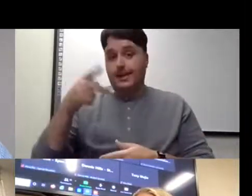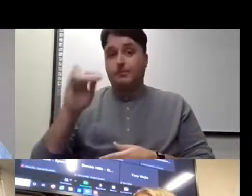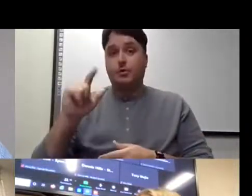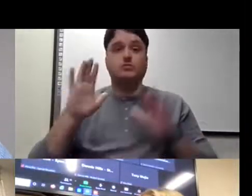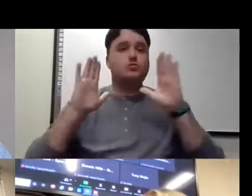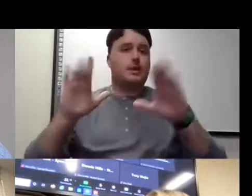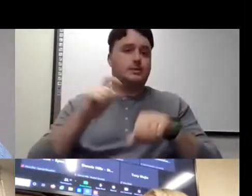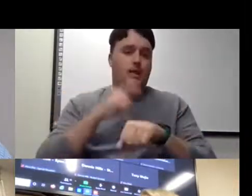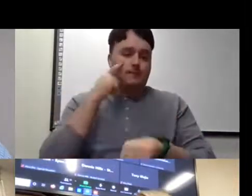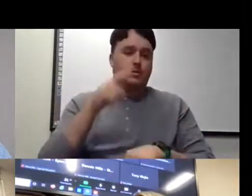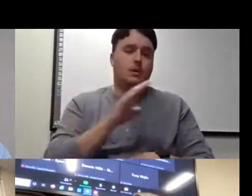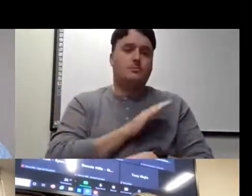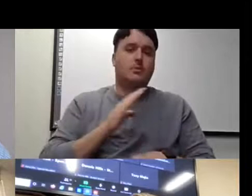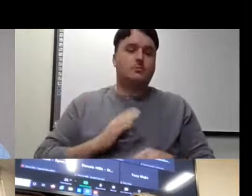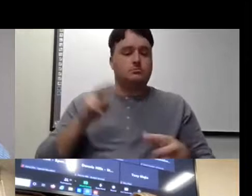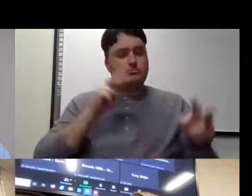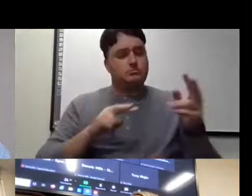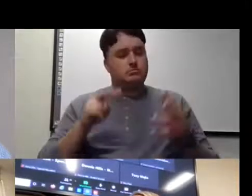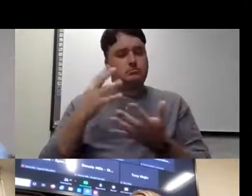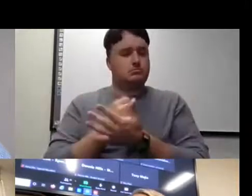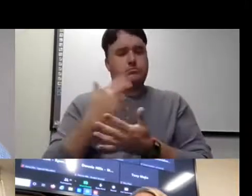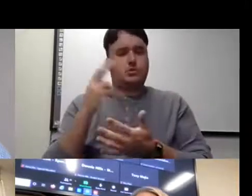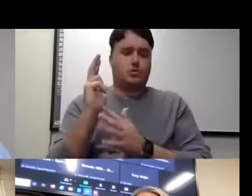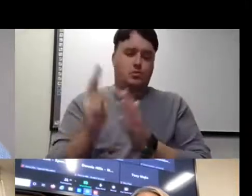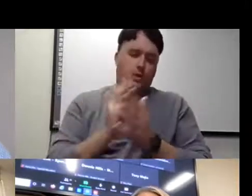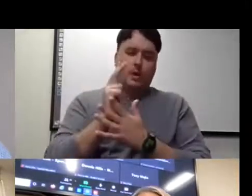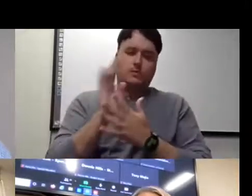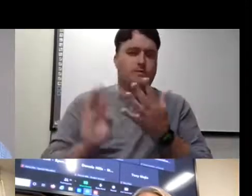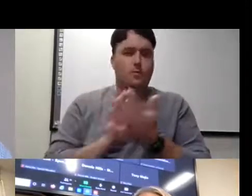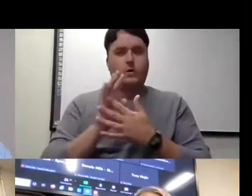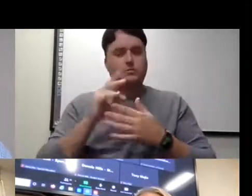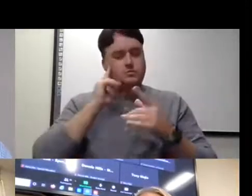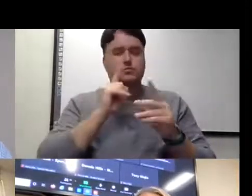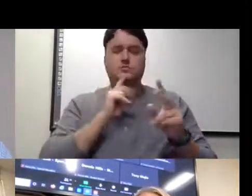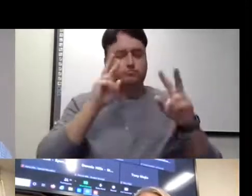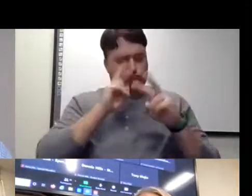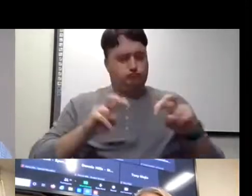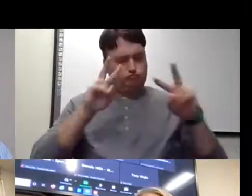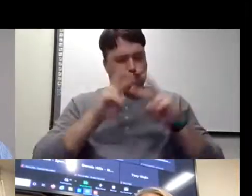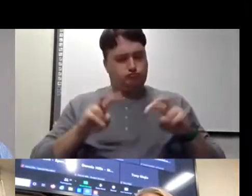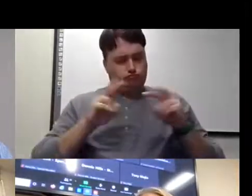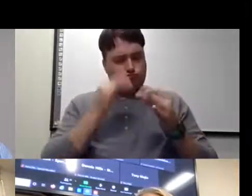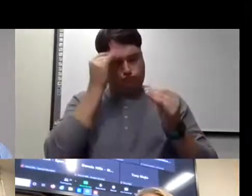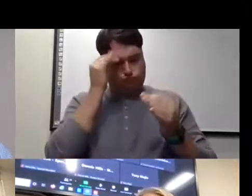to sort of take a good 3 to 4 hours to soak it all in. Think about it, because by May